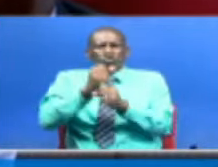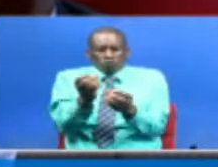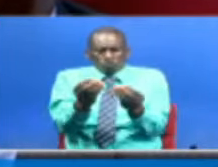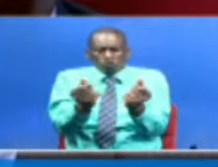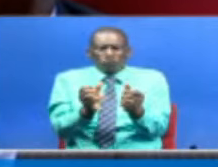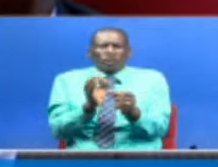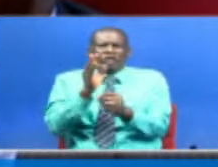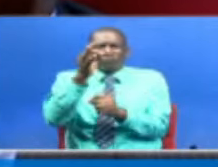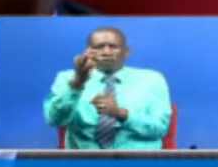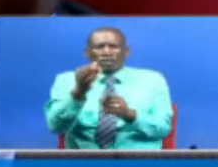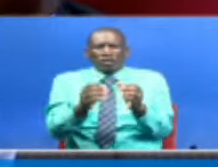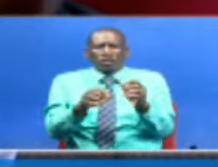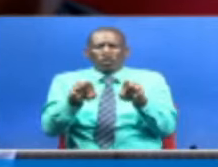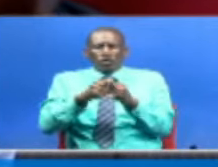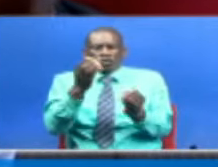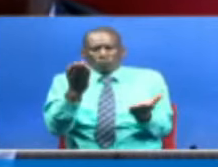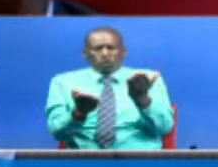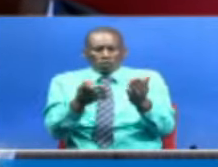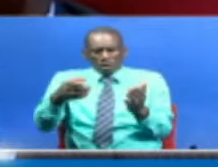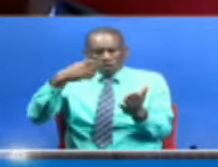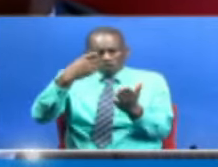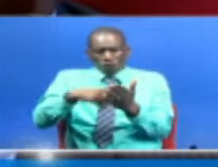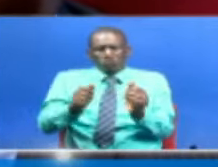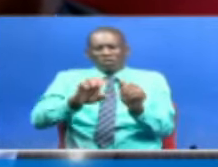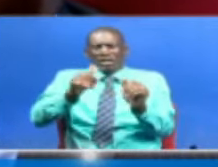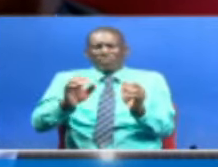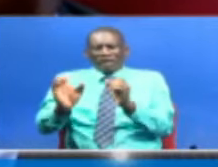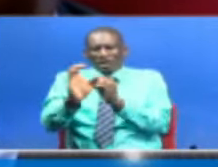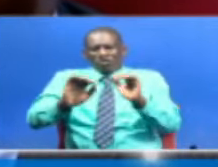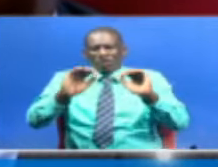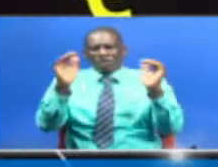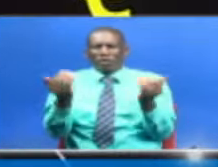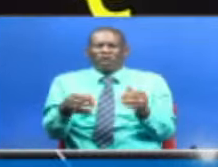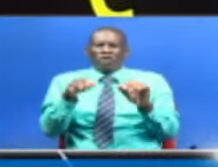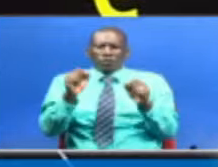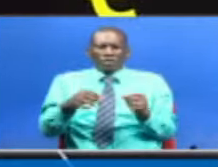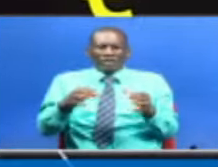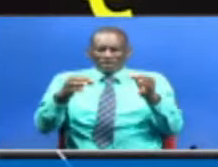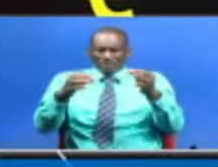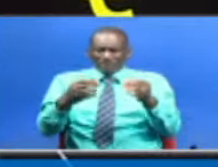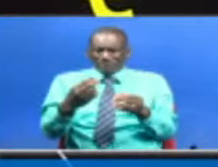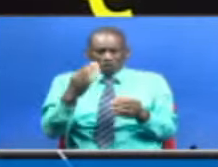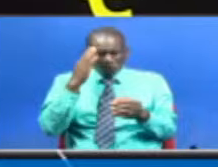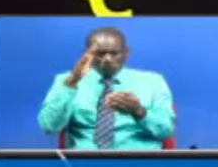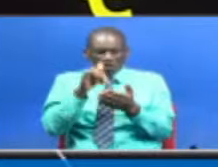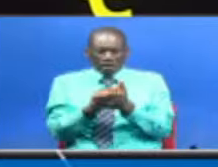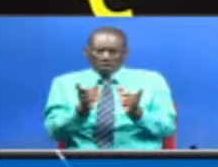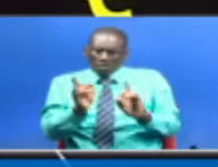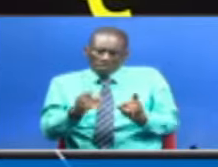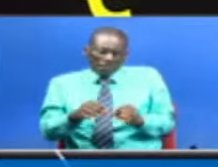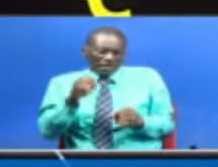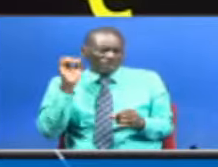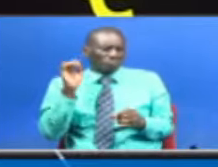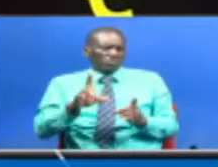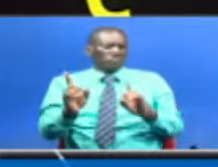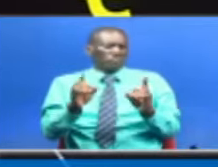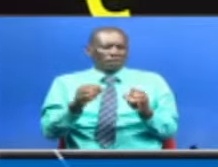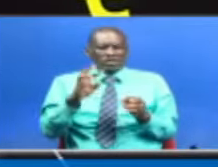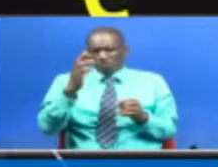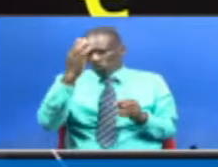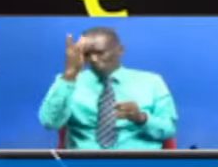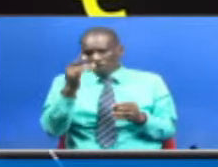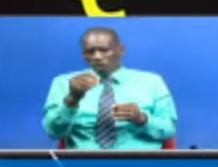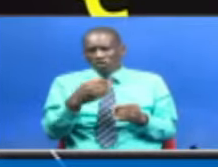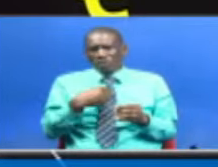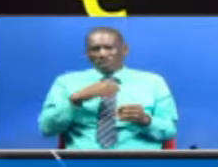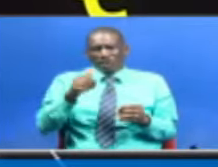But again, if you even compare our tariff with the rest of the world, you may again come to the conclusion that it may not really be that high, because there are